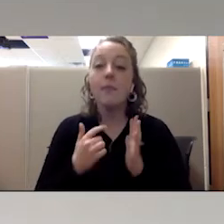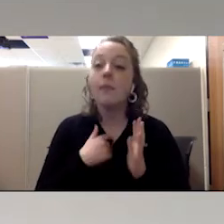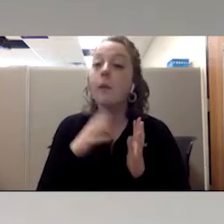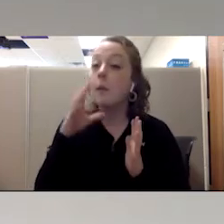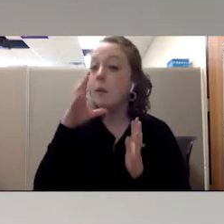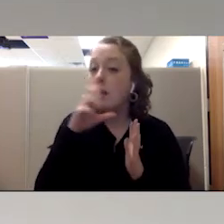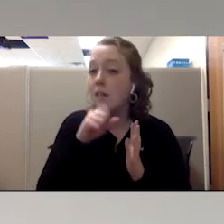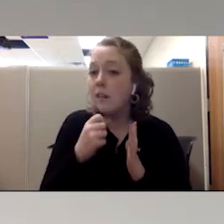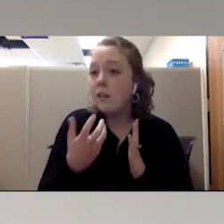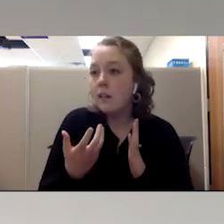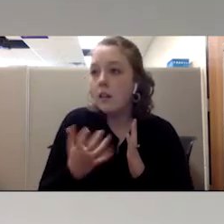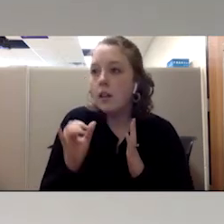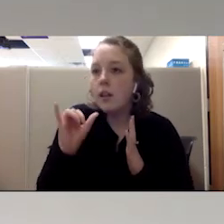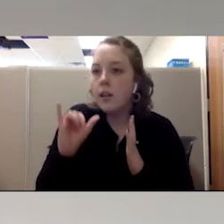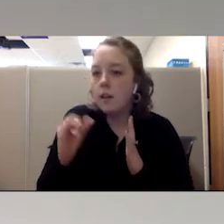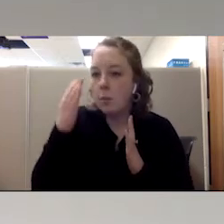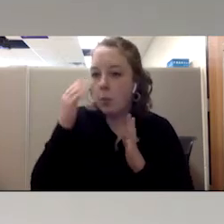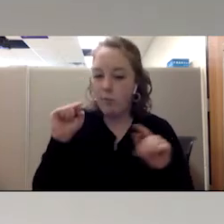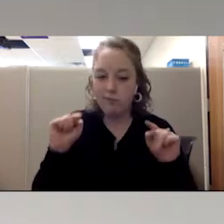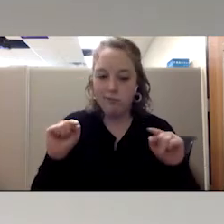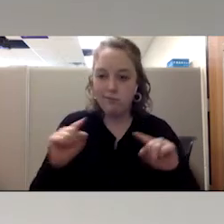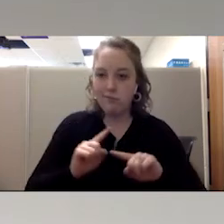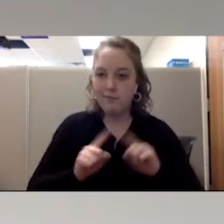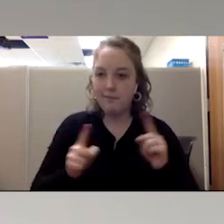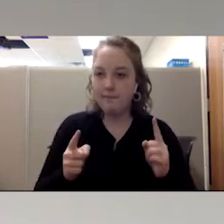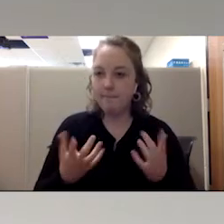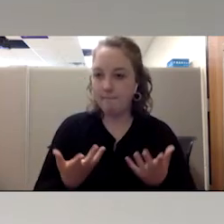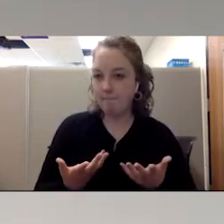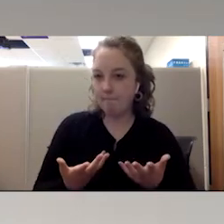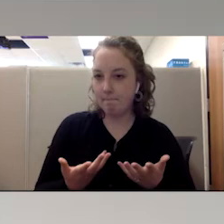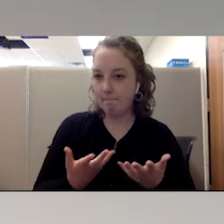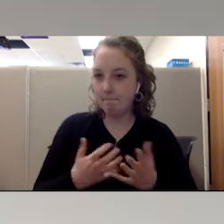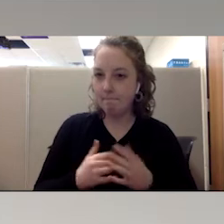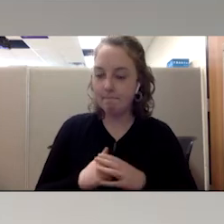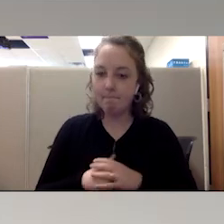the differences in that forecast.